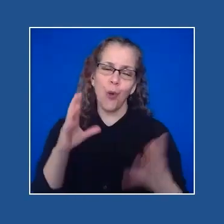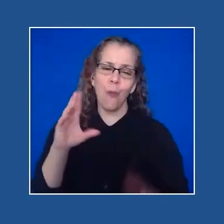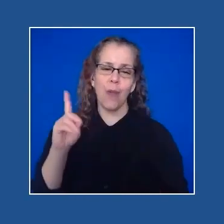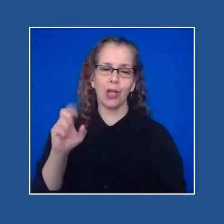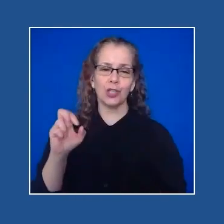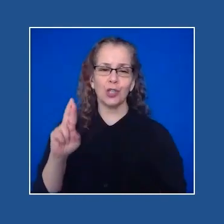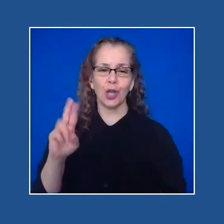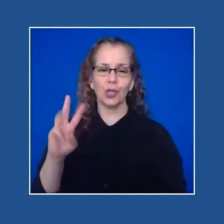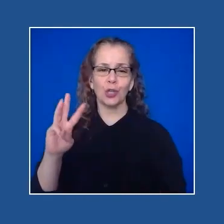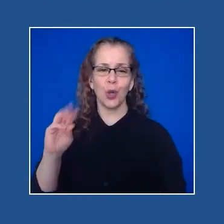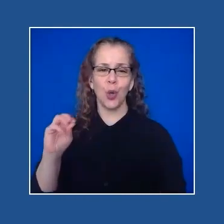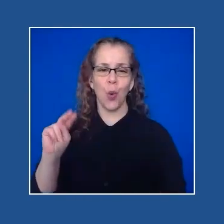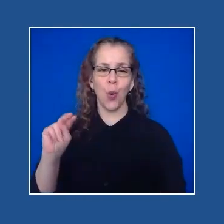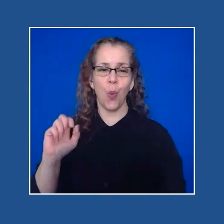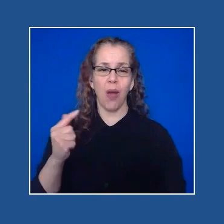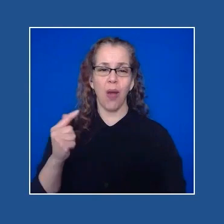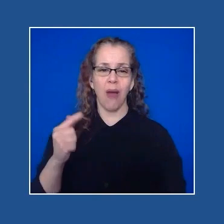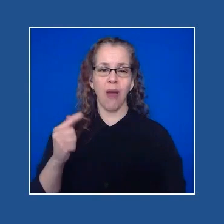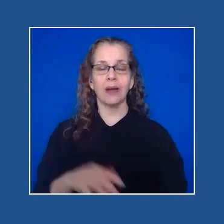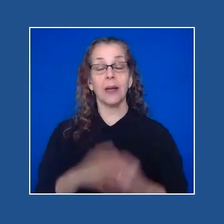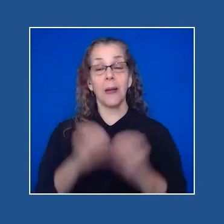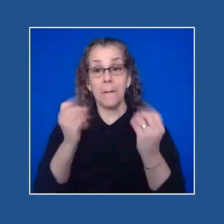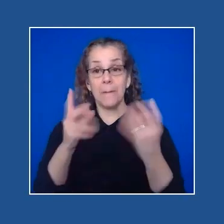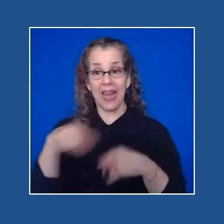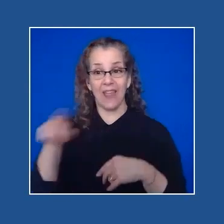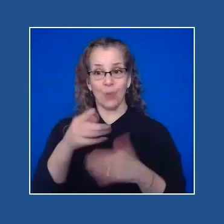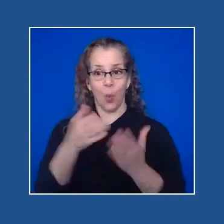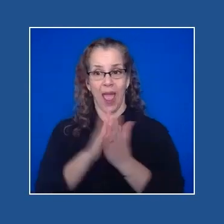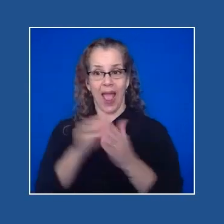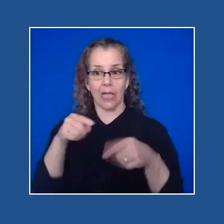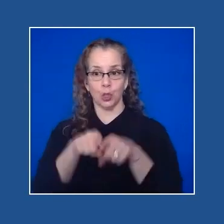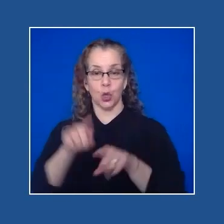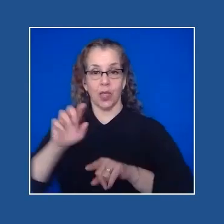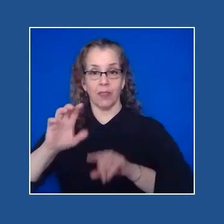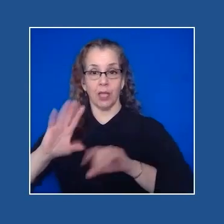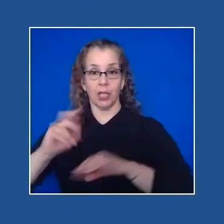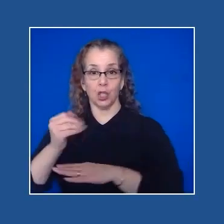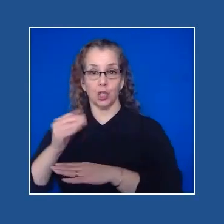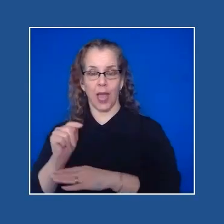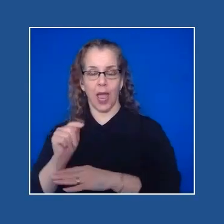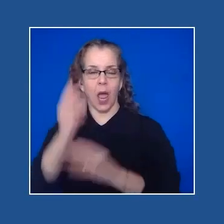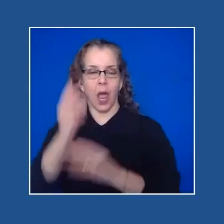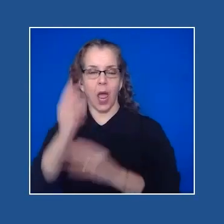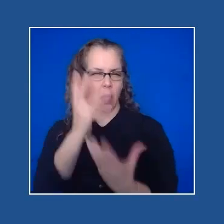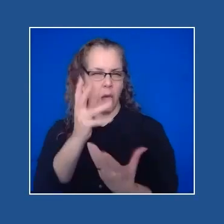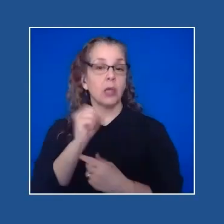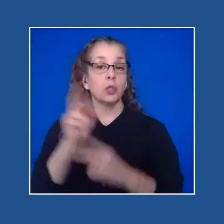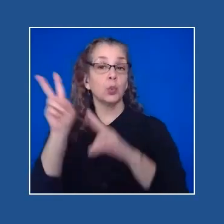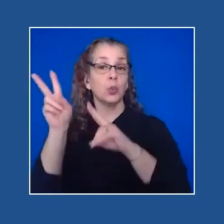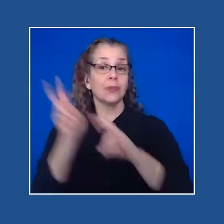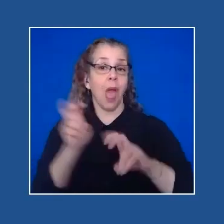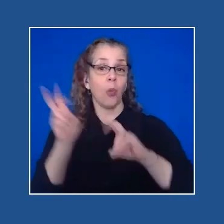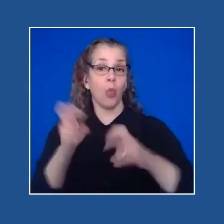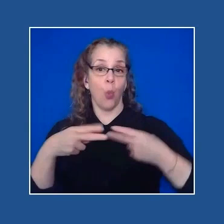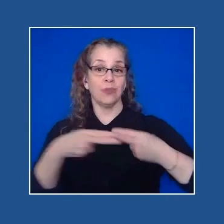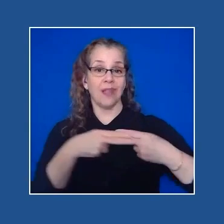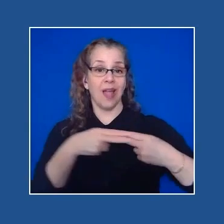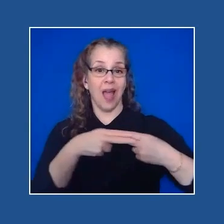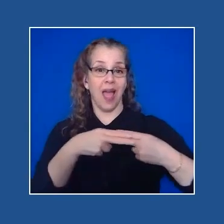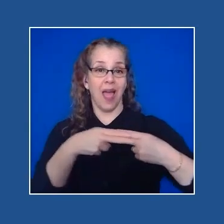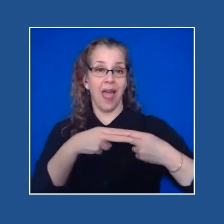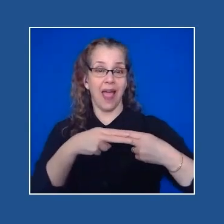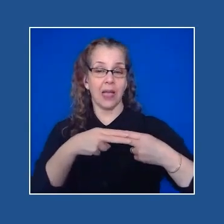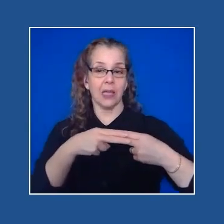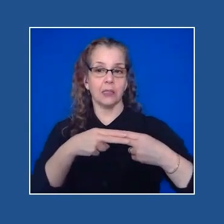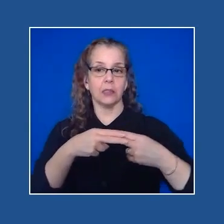have already asked in the chat, and just a quick reminder, in order to download presenter slides, you can scroll down a little bit below your